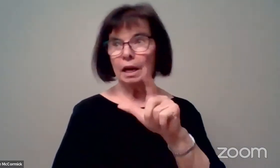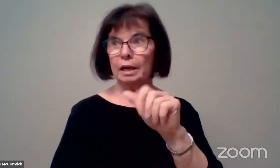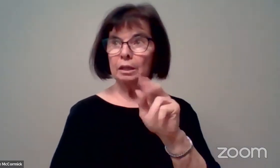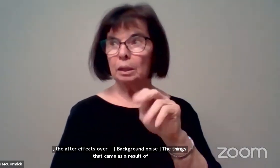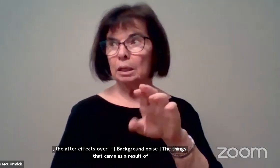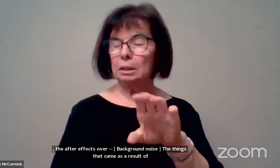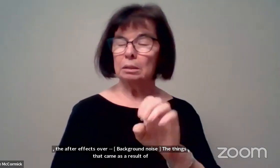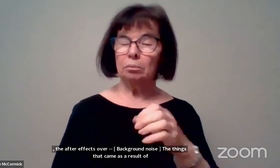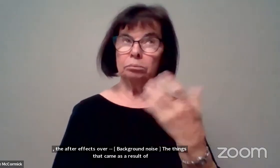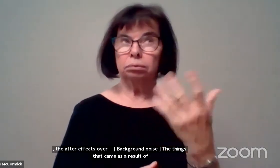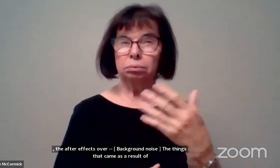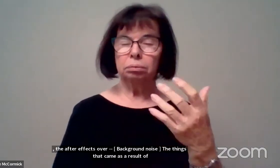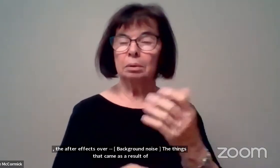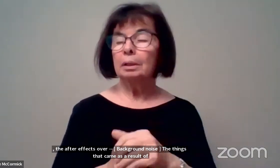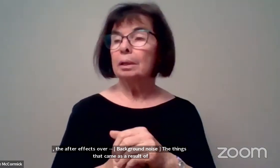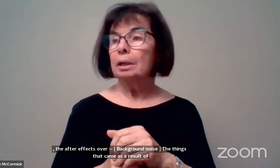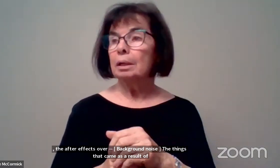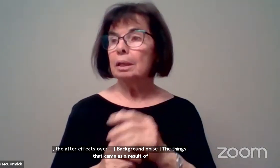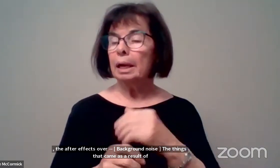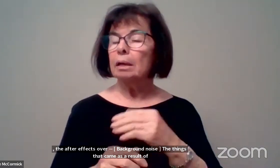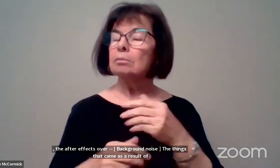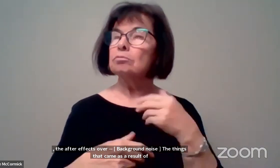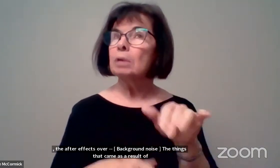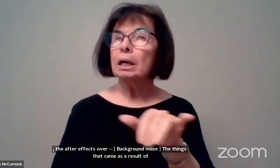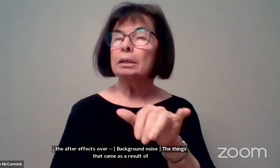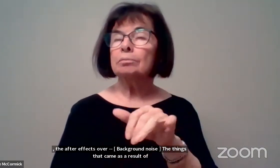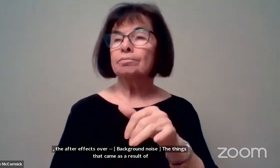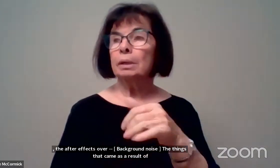like mental health,